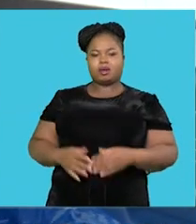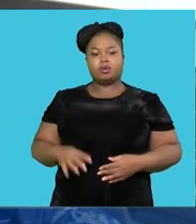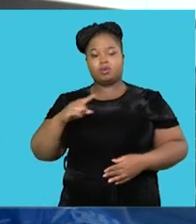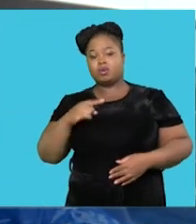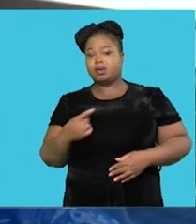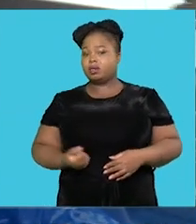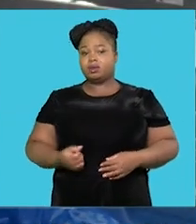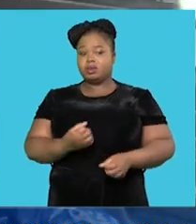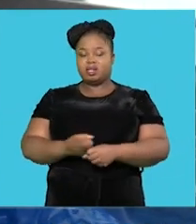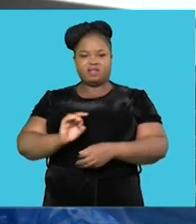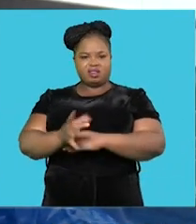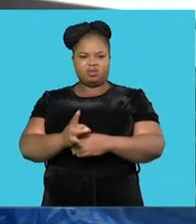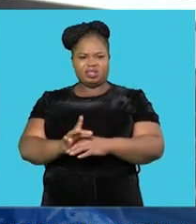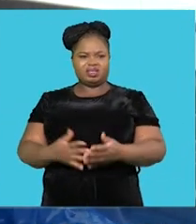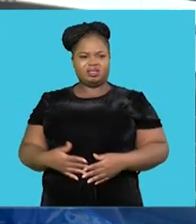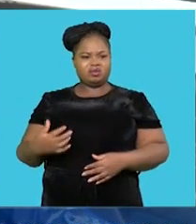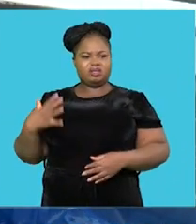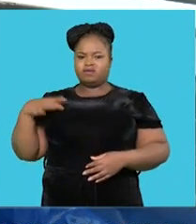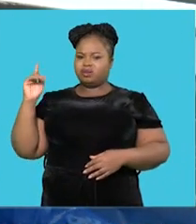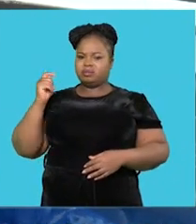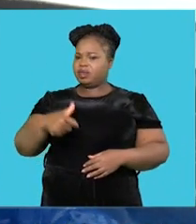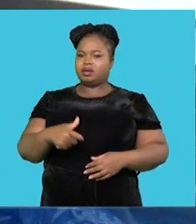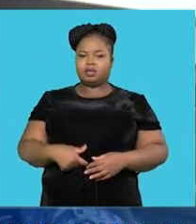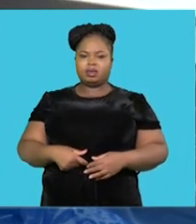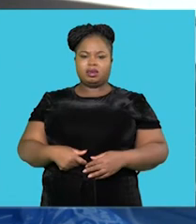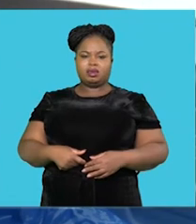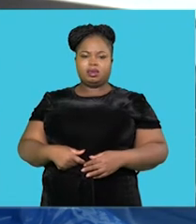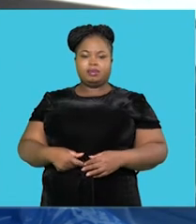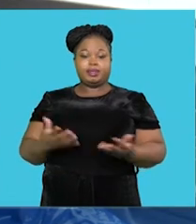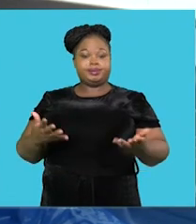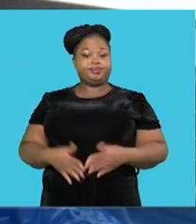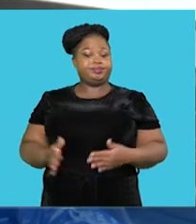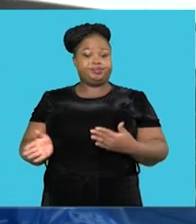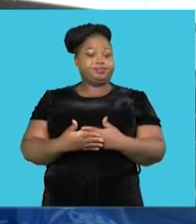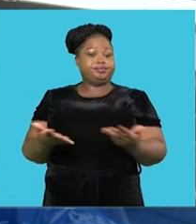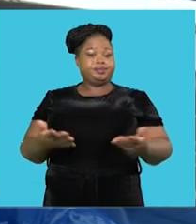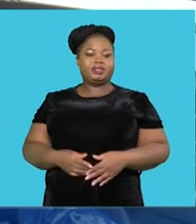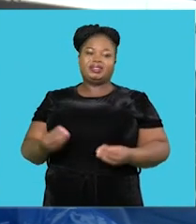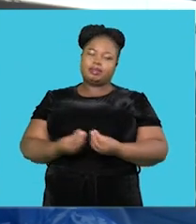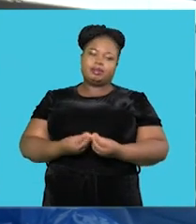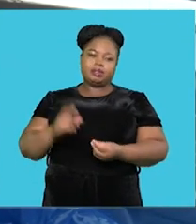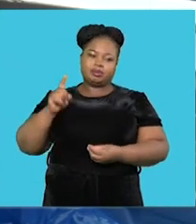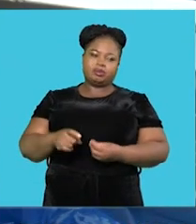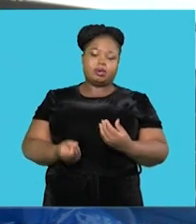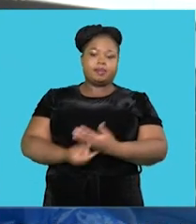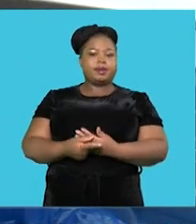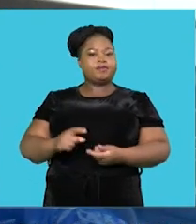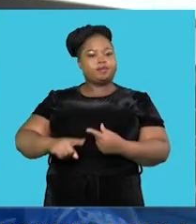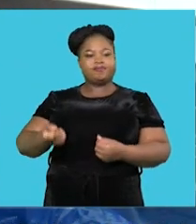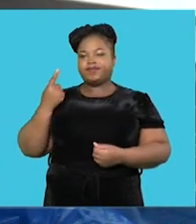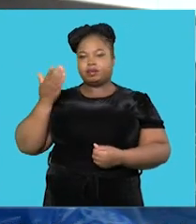kwakuba sasingafundi ukukhokha le e-toll. Ukuthi ivaliwe into bekumele ngabe kade yenzeka vele.